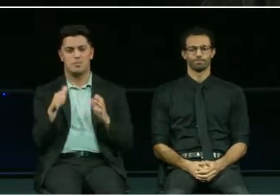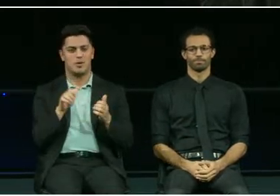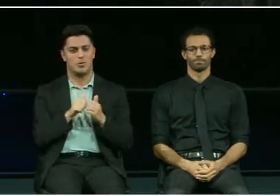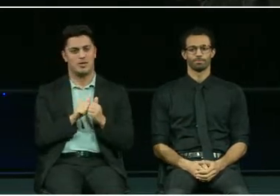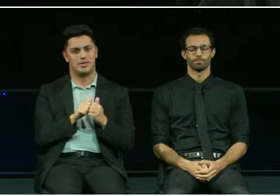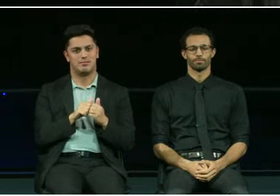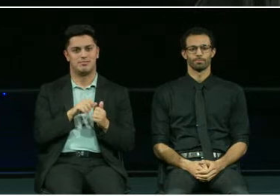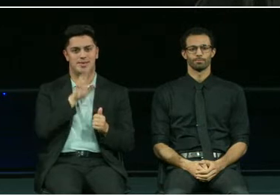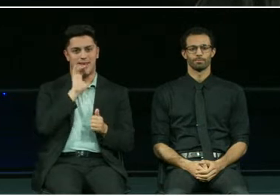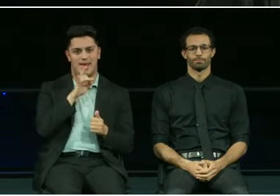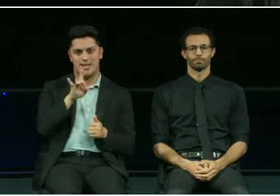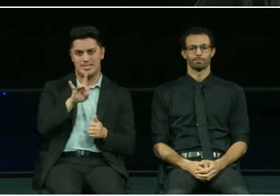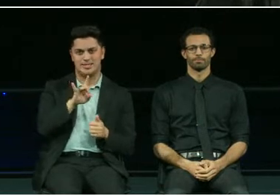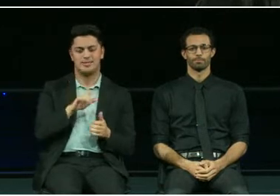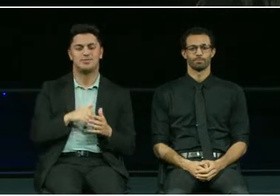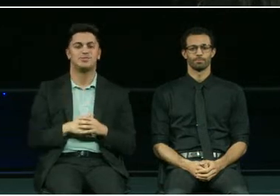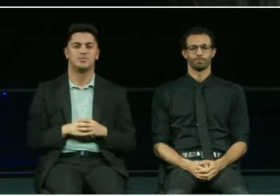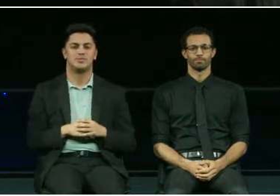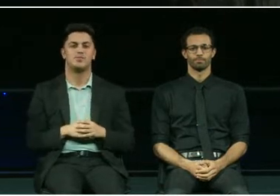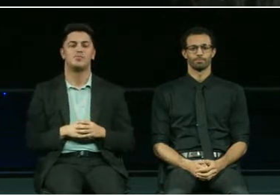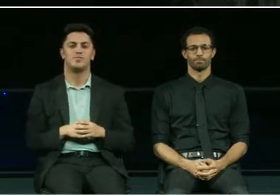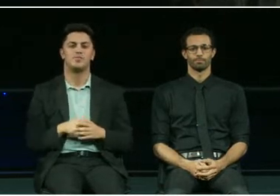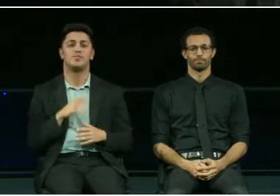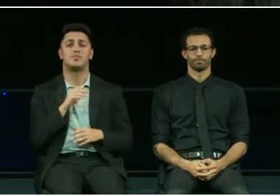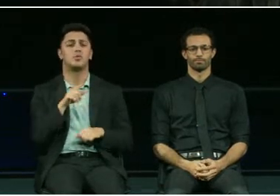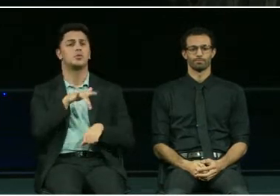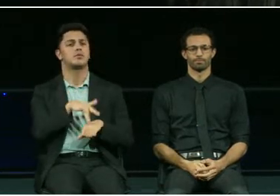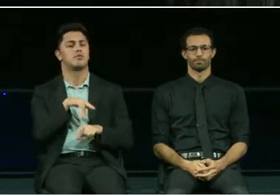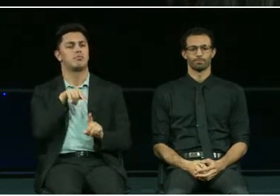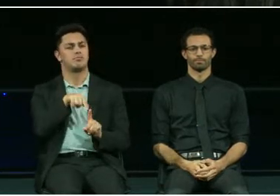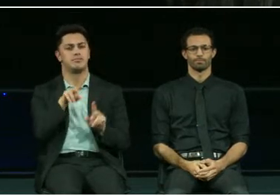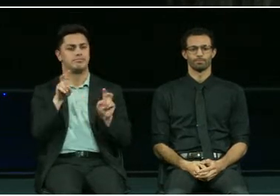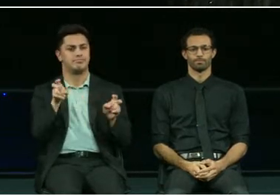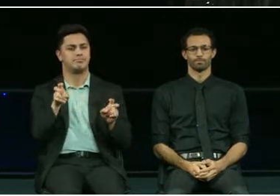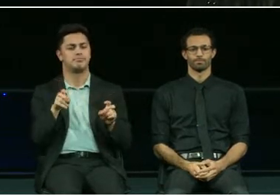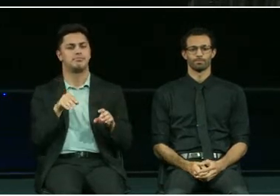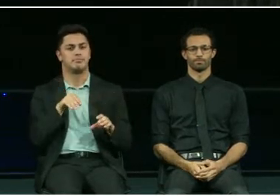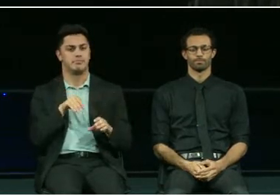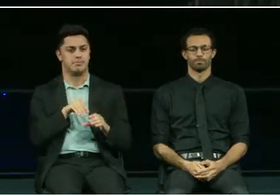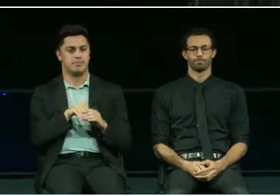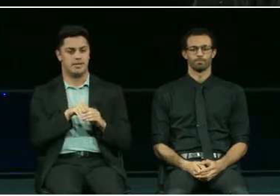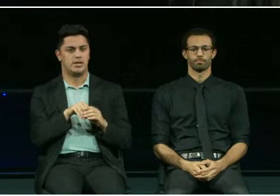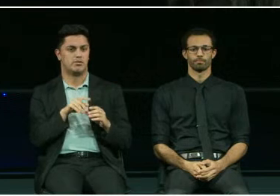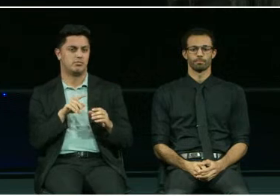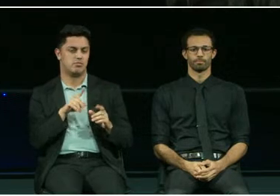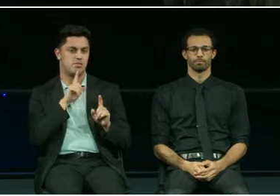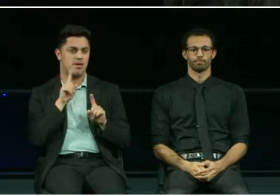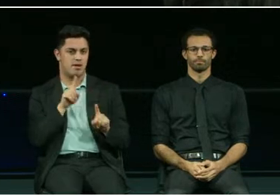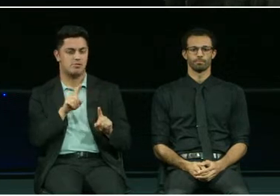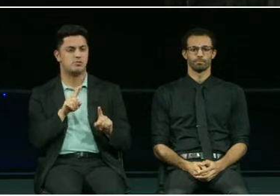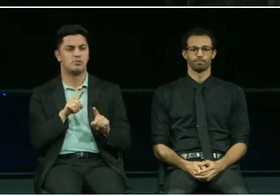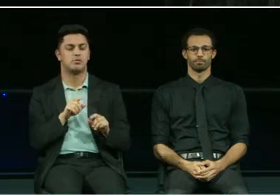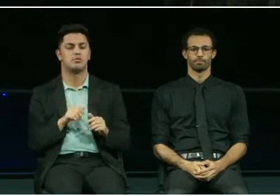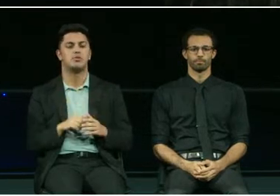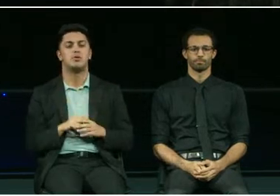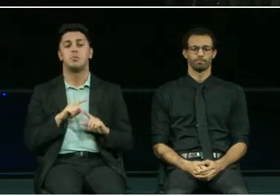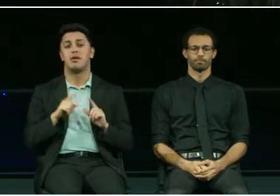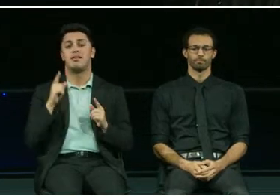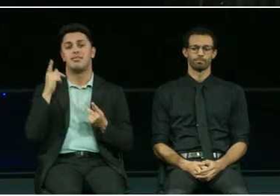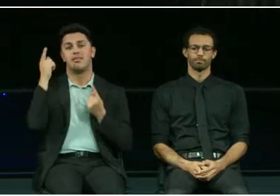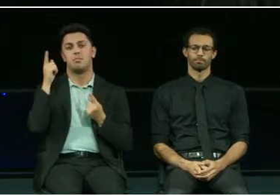course, an 18-year-old. And you touched upon this in your answer to the first question, Jay, but thinking about